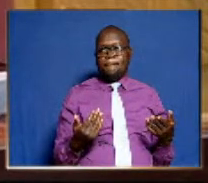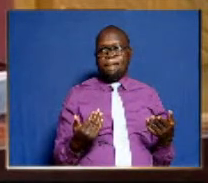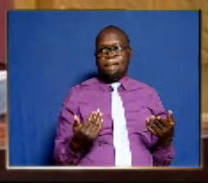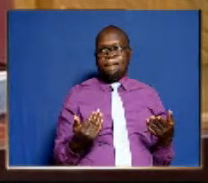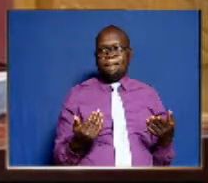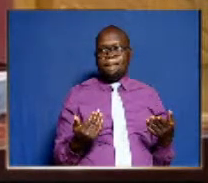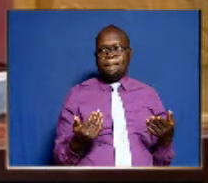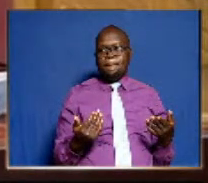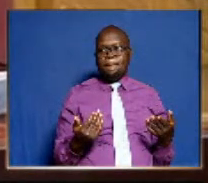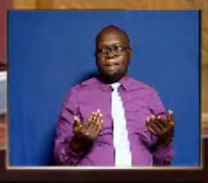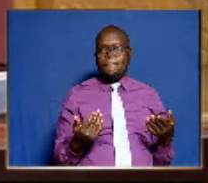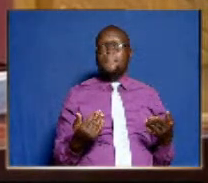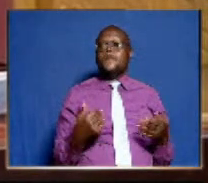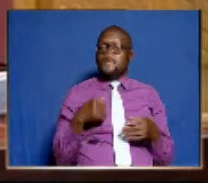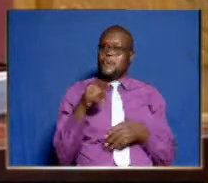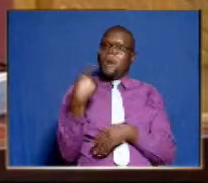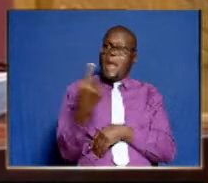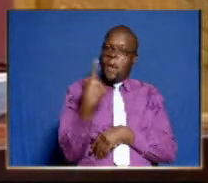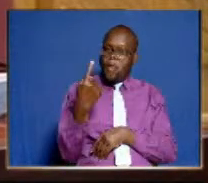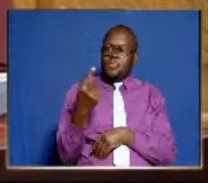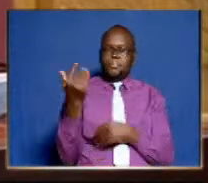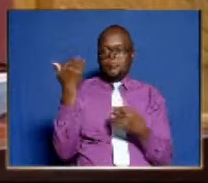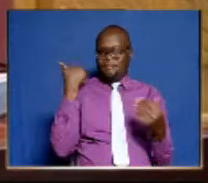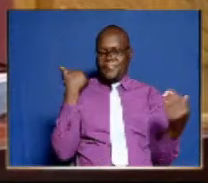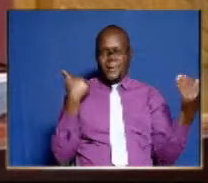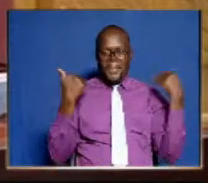is it a no man's zone?